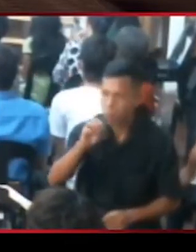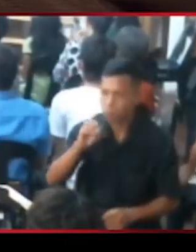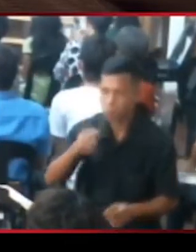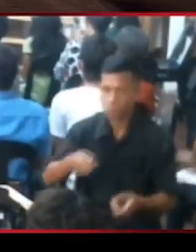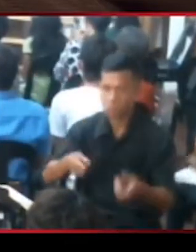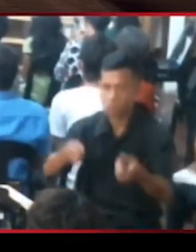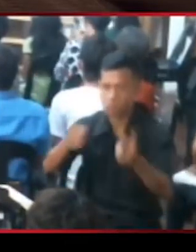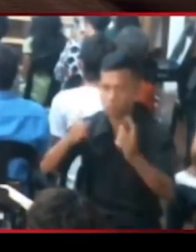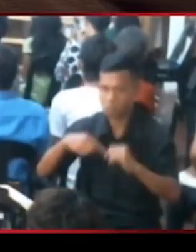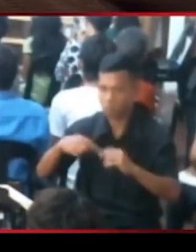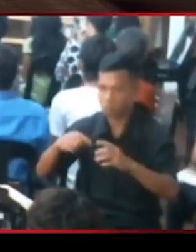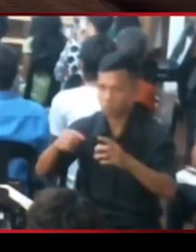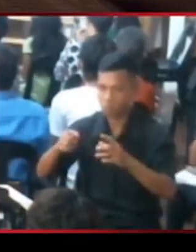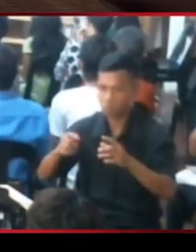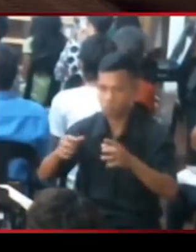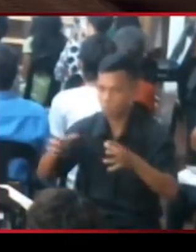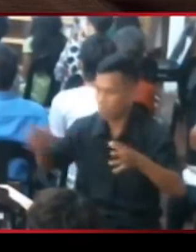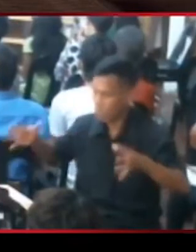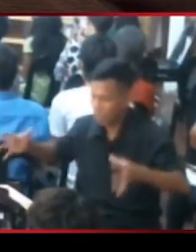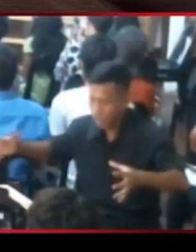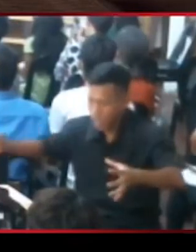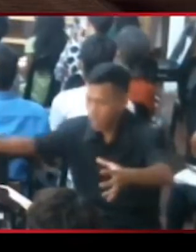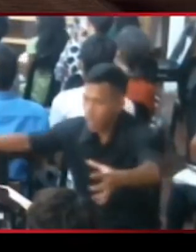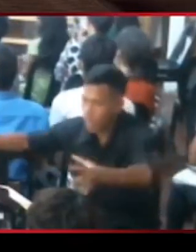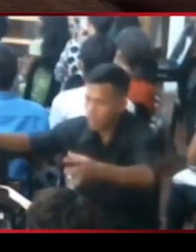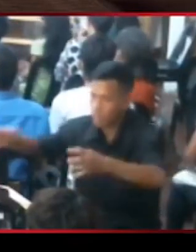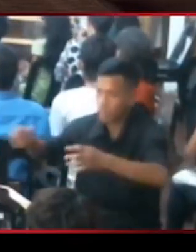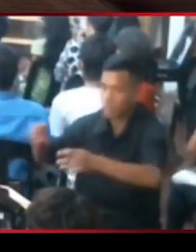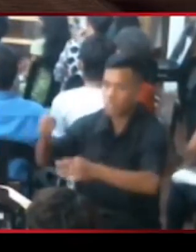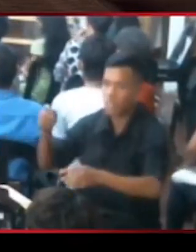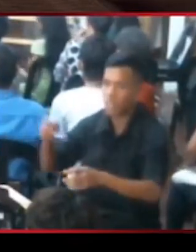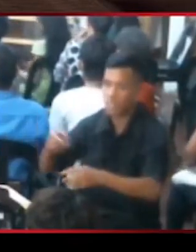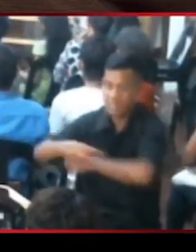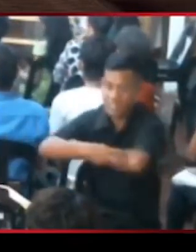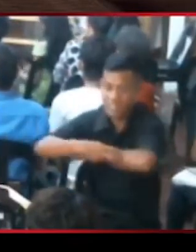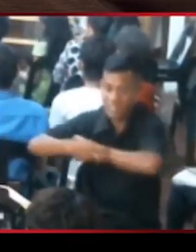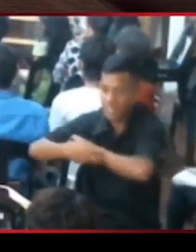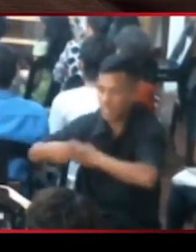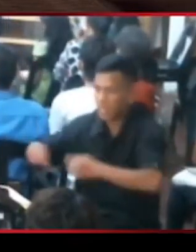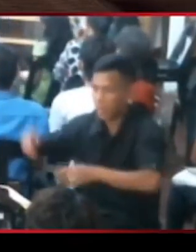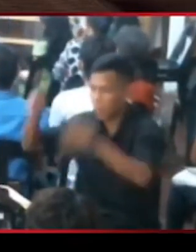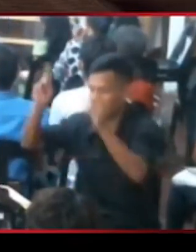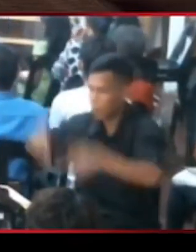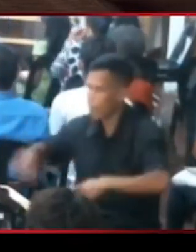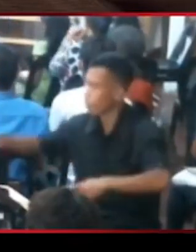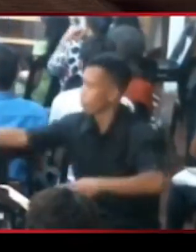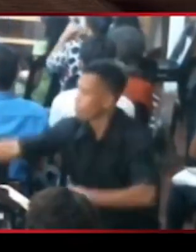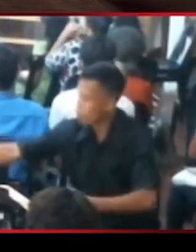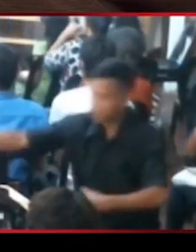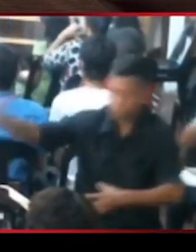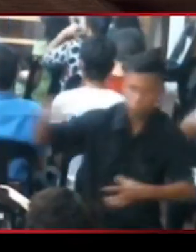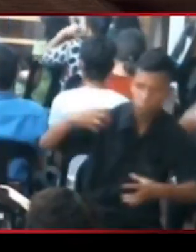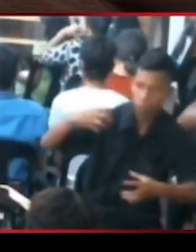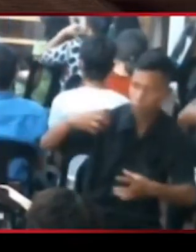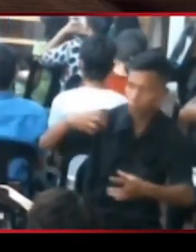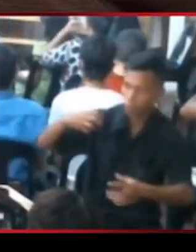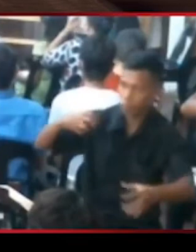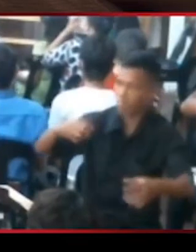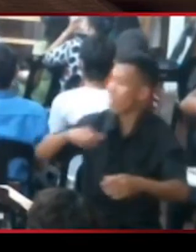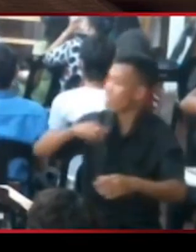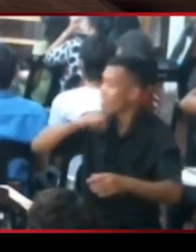the church and have them come to their church. He threw them out and told them, don't come back here again.